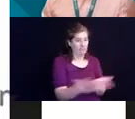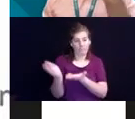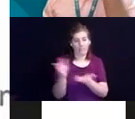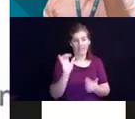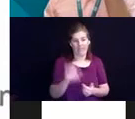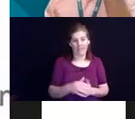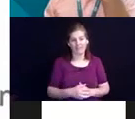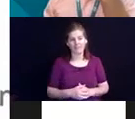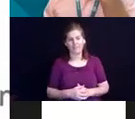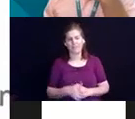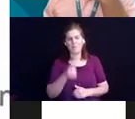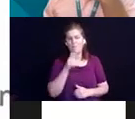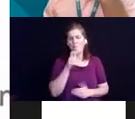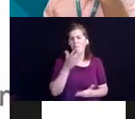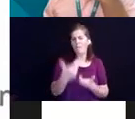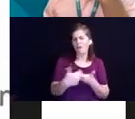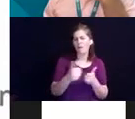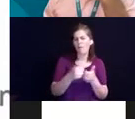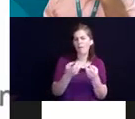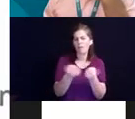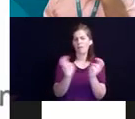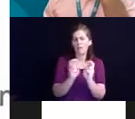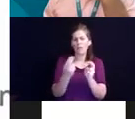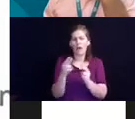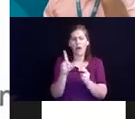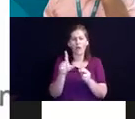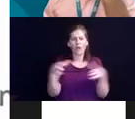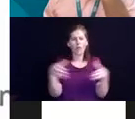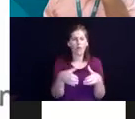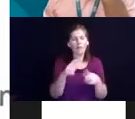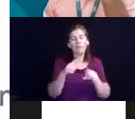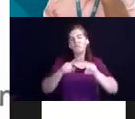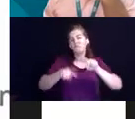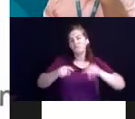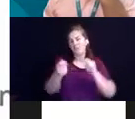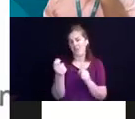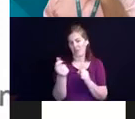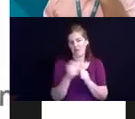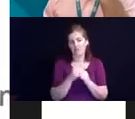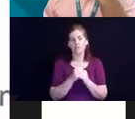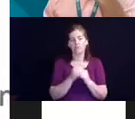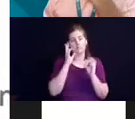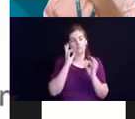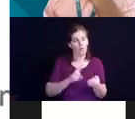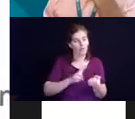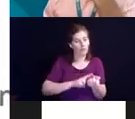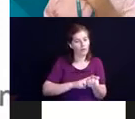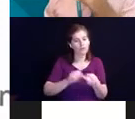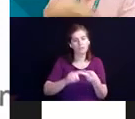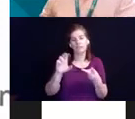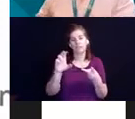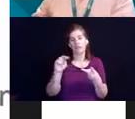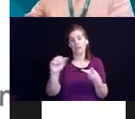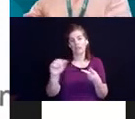So who might participate in COVID-19 huddles? And this varies a bit, but certainly nurses, CNAs, if you